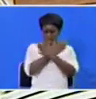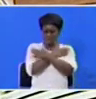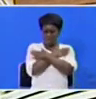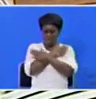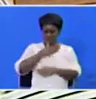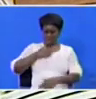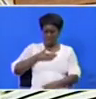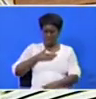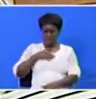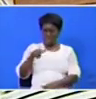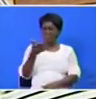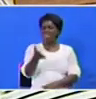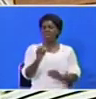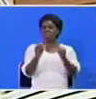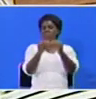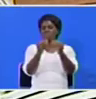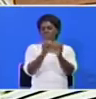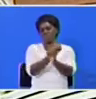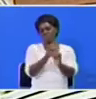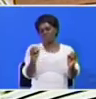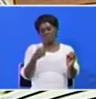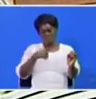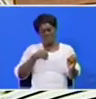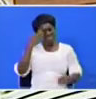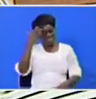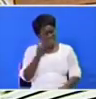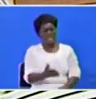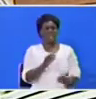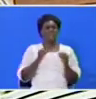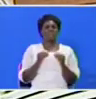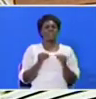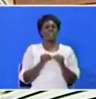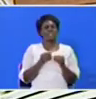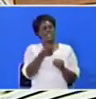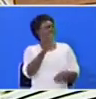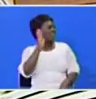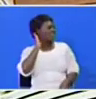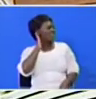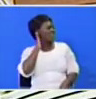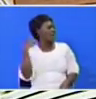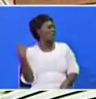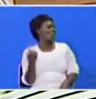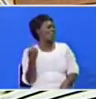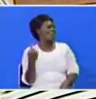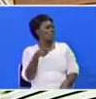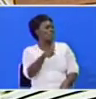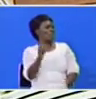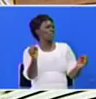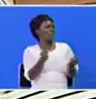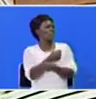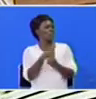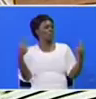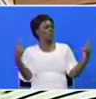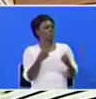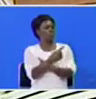first of all, he did not attend the meeting. Yeah. So I speak because I attended the meeting. I'm he says brief. He was told. Yes. So he's in no position to contradict what